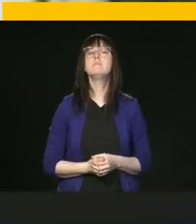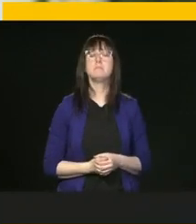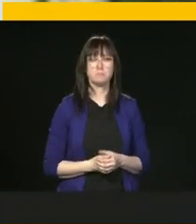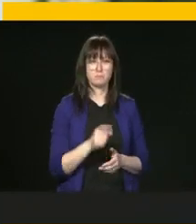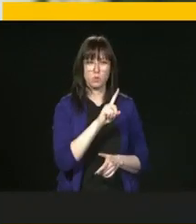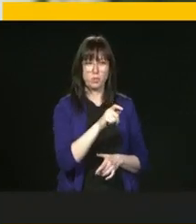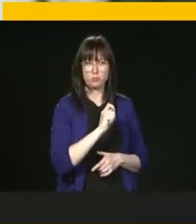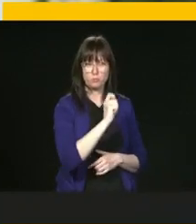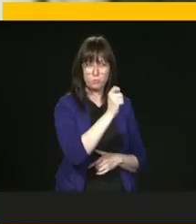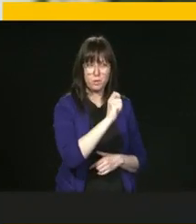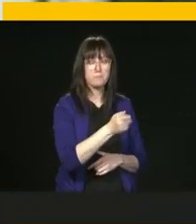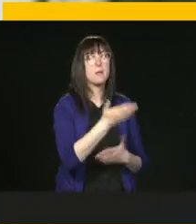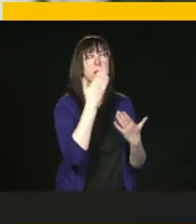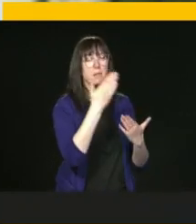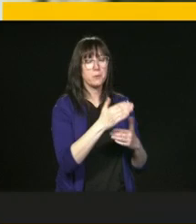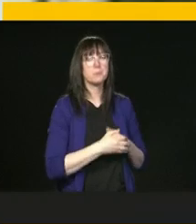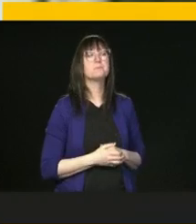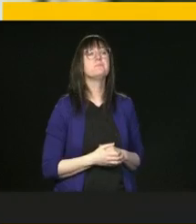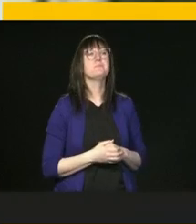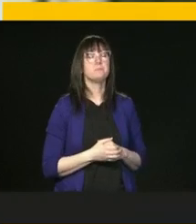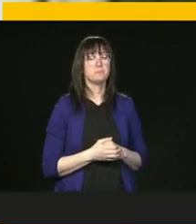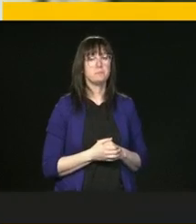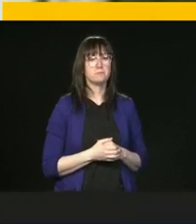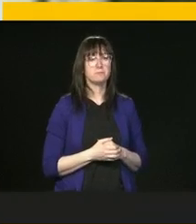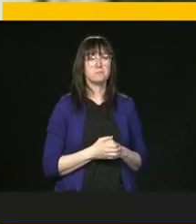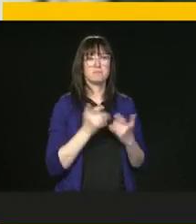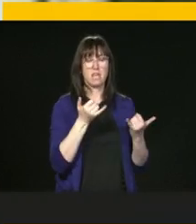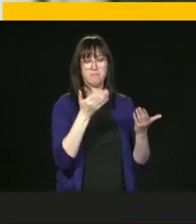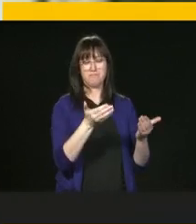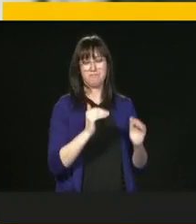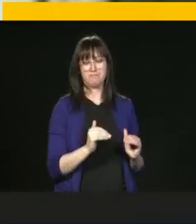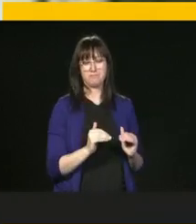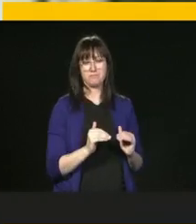maintenant passer à la, aux questions par téléphone. Modérateur, c'est à vous.